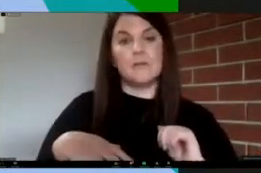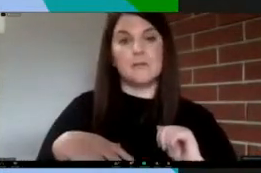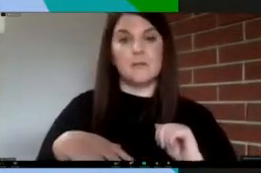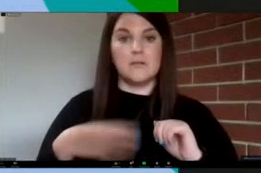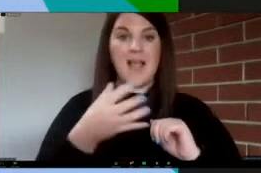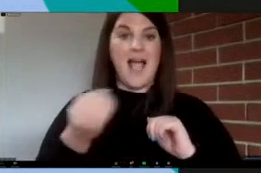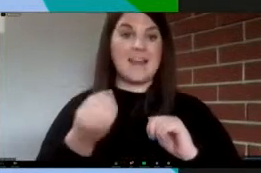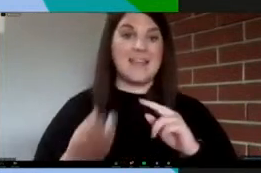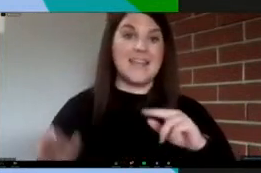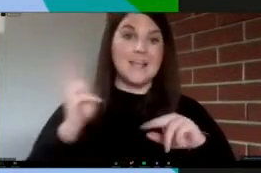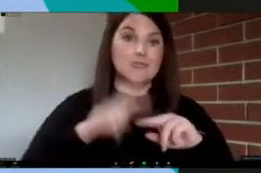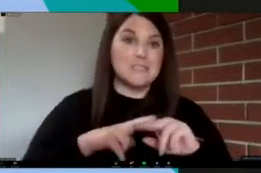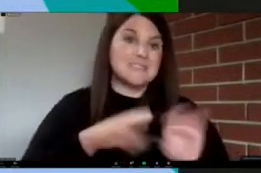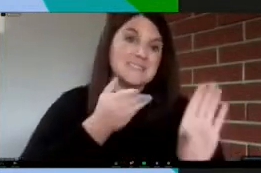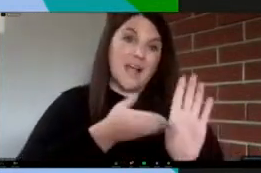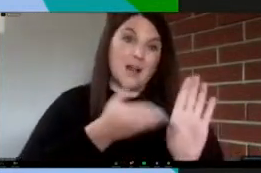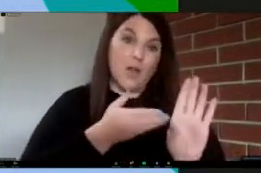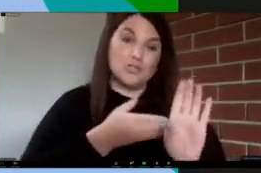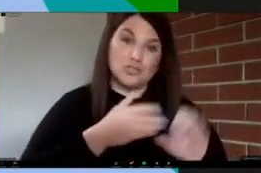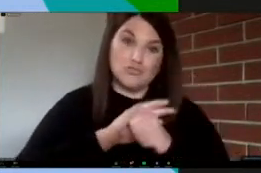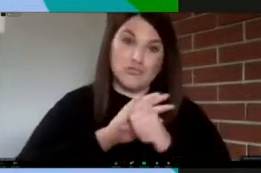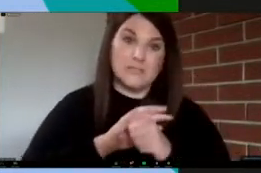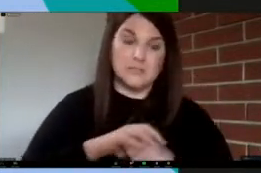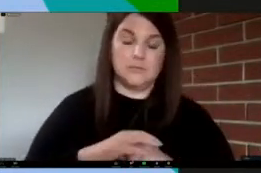increased psychological distress.